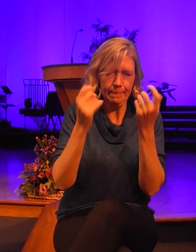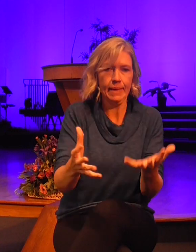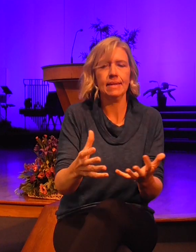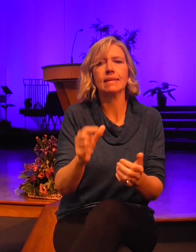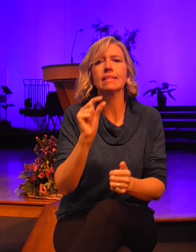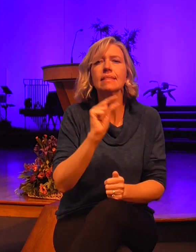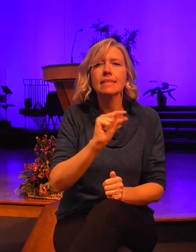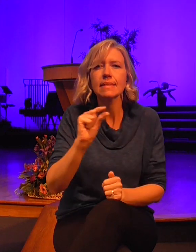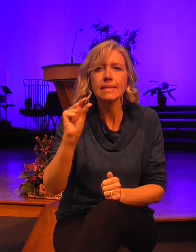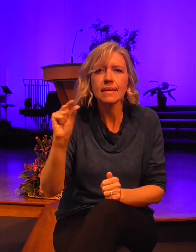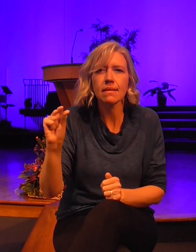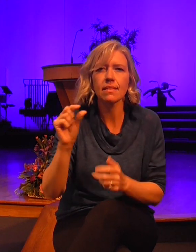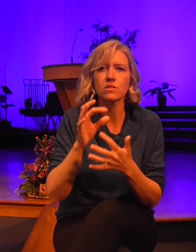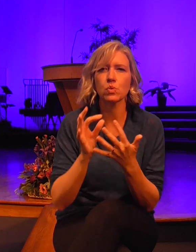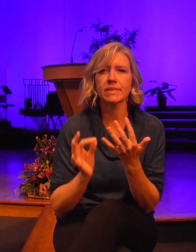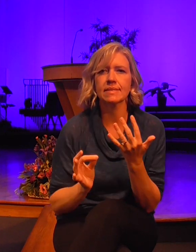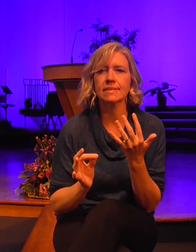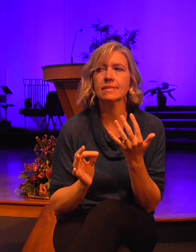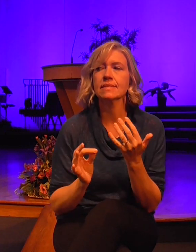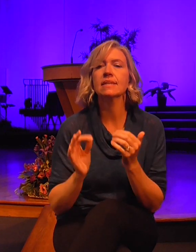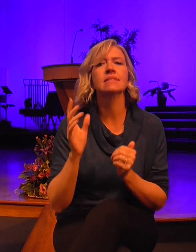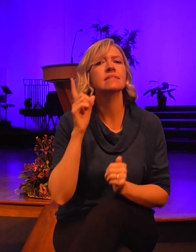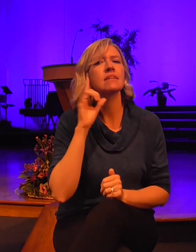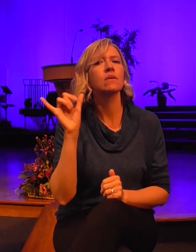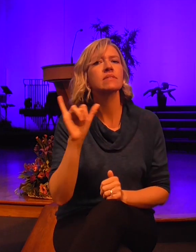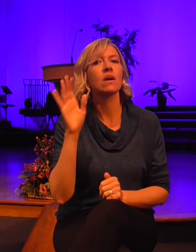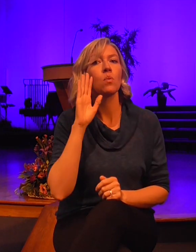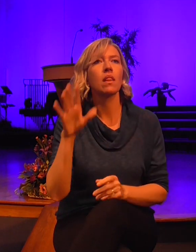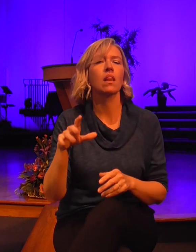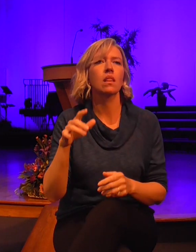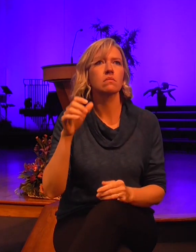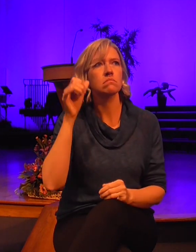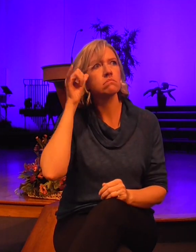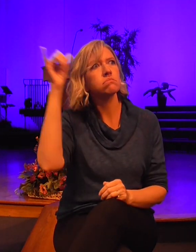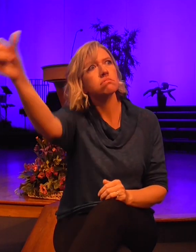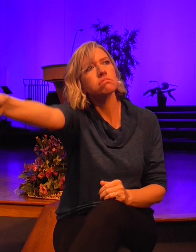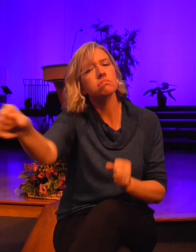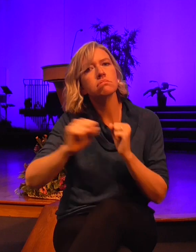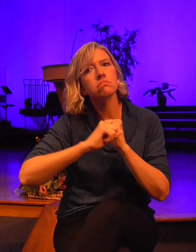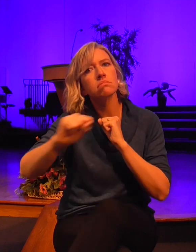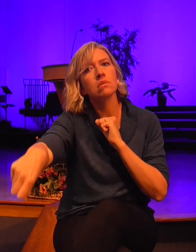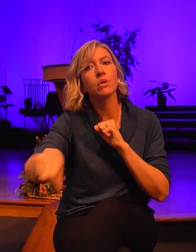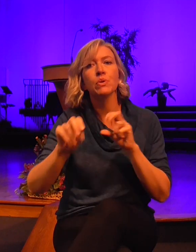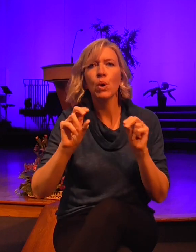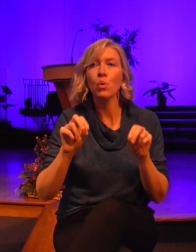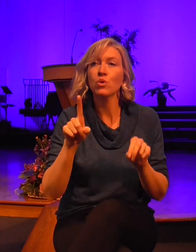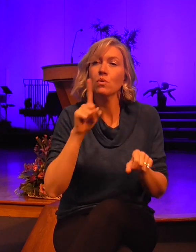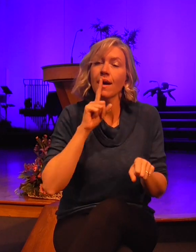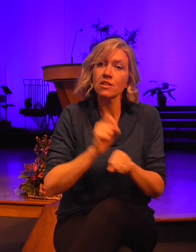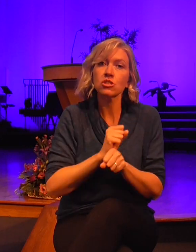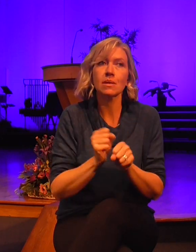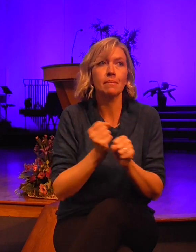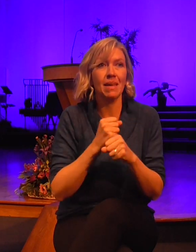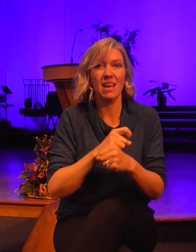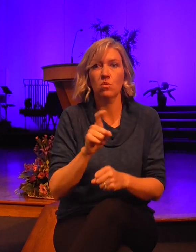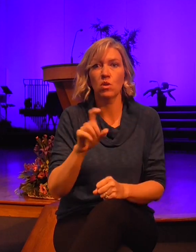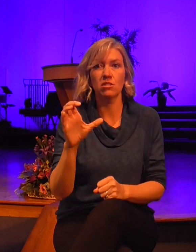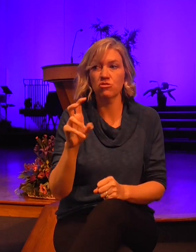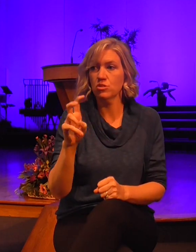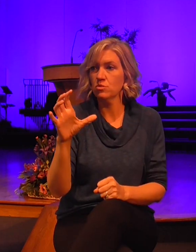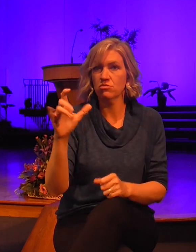choices. It sounds like they're going to take forever, but you actually make hundreds of yeses a